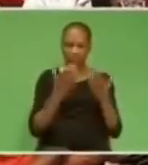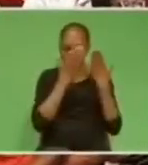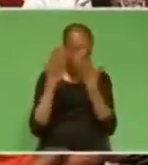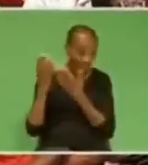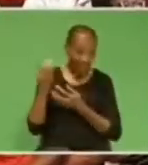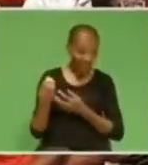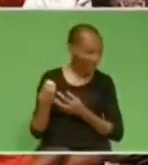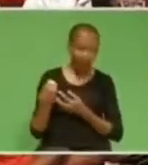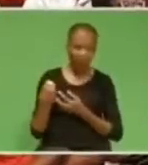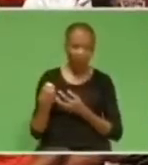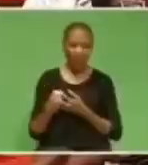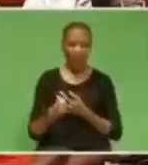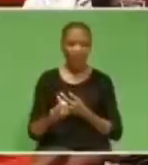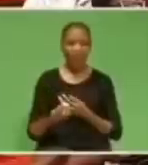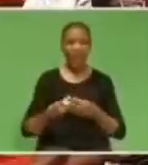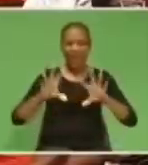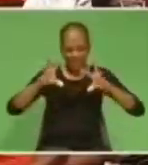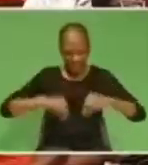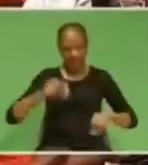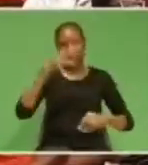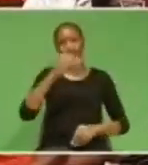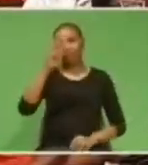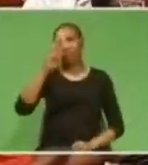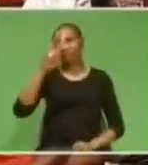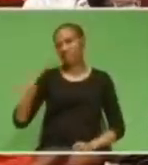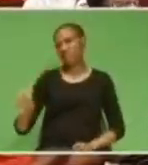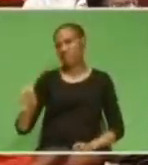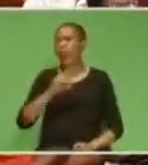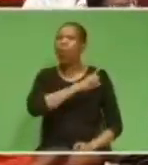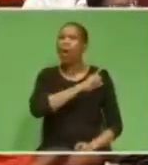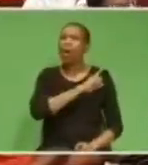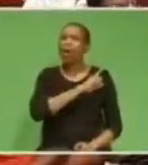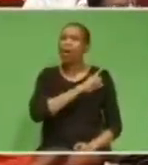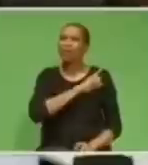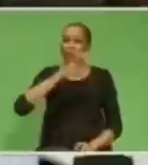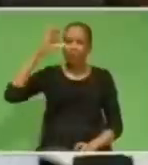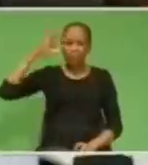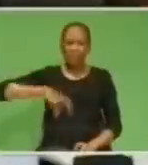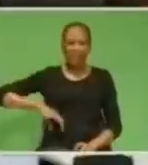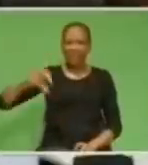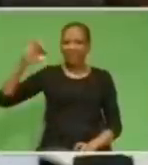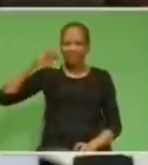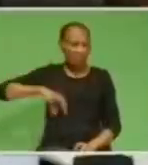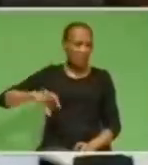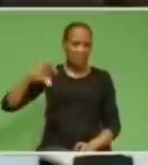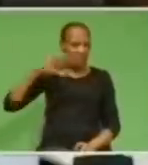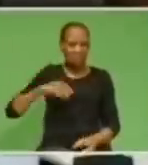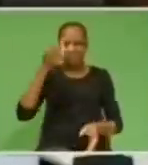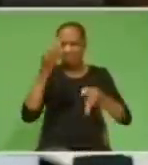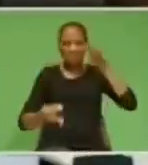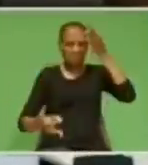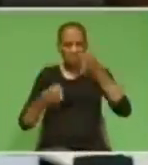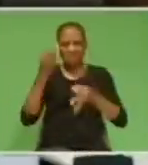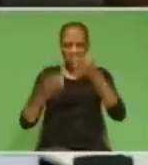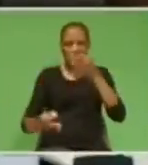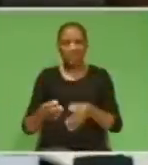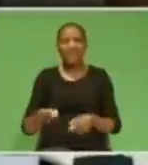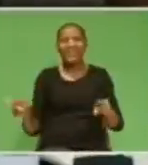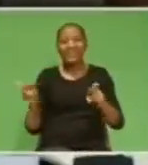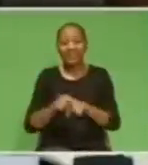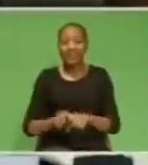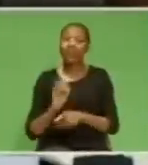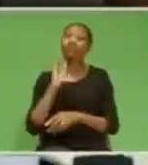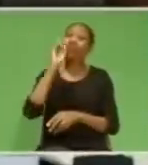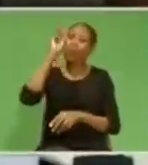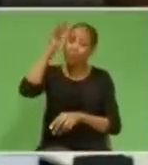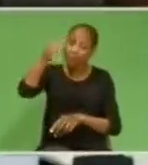unashamedly weaponizing GBV to score only cheap politics. Tomorrow is going to be one